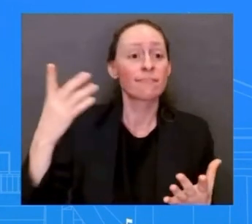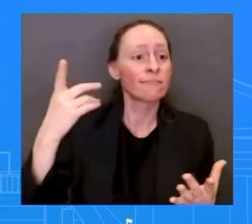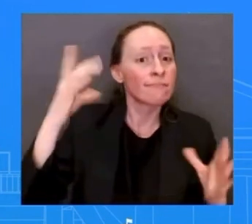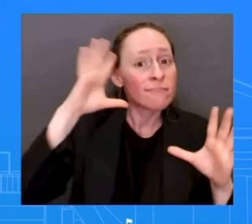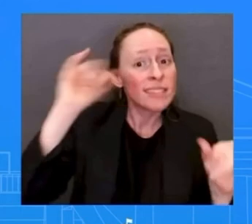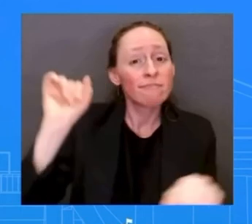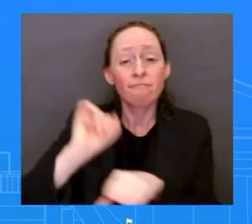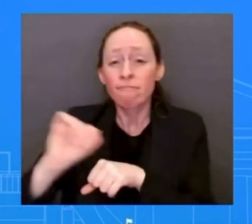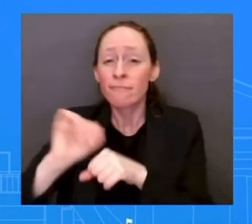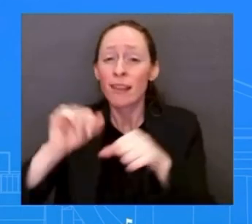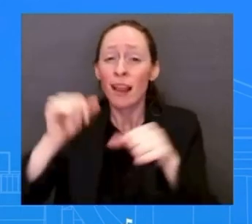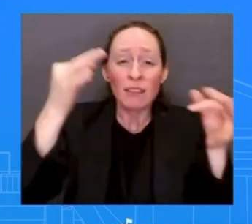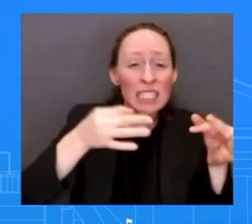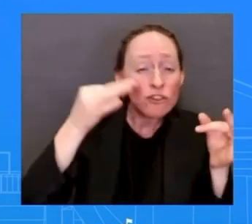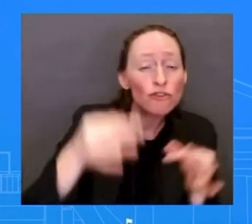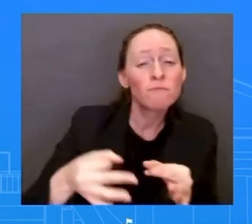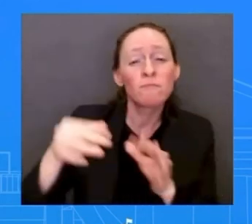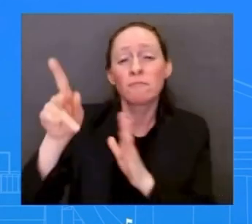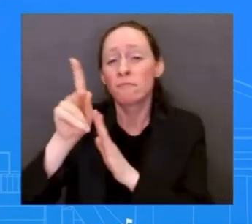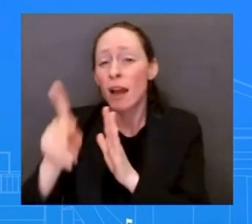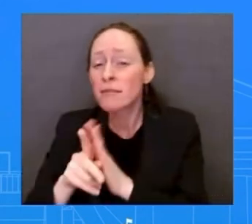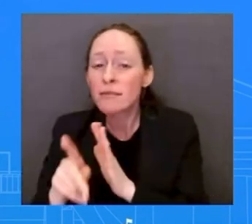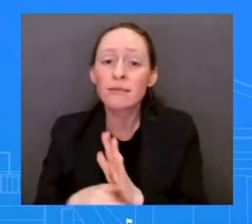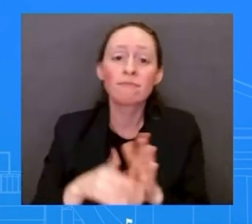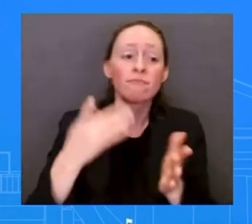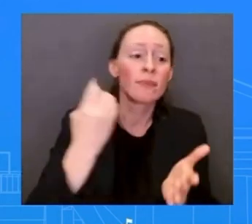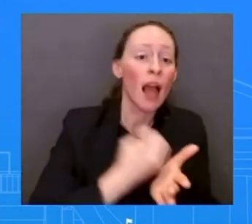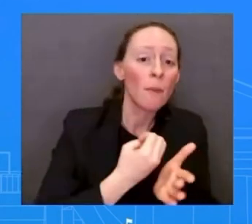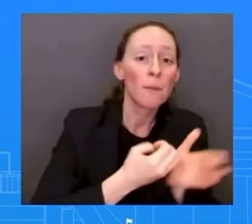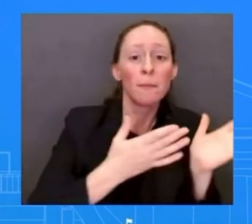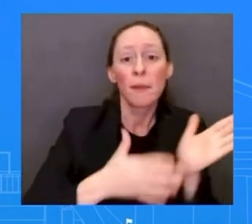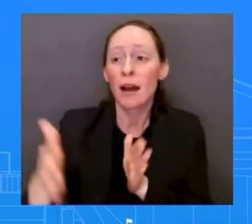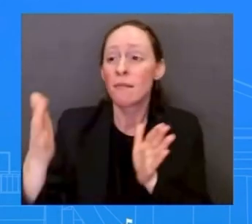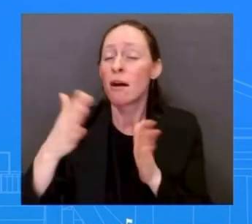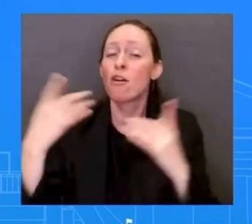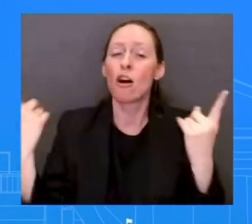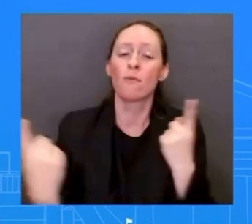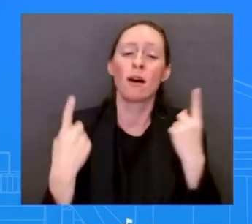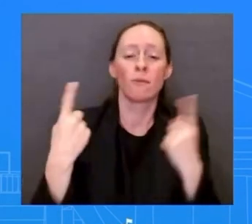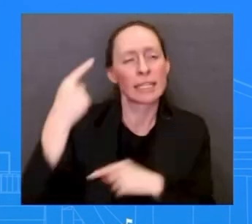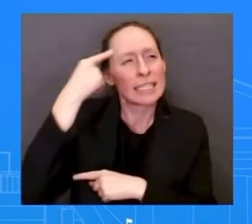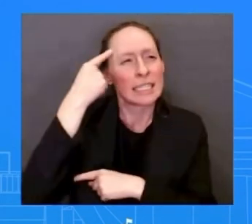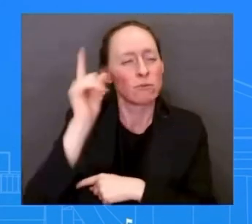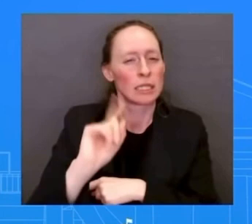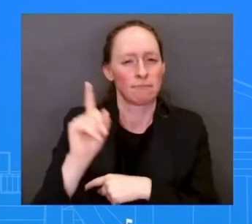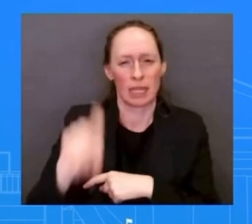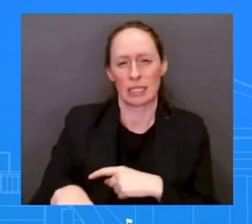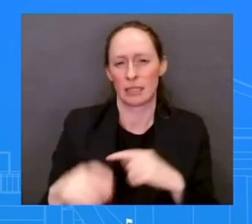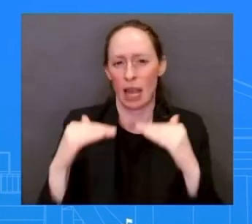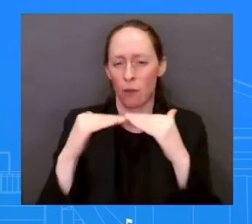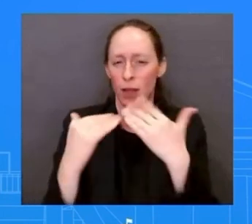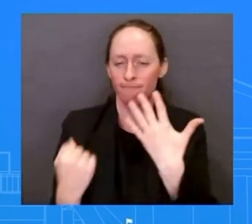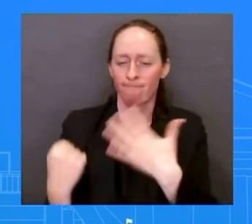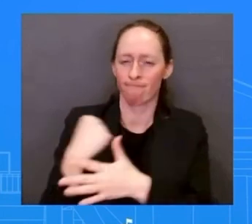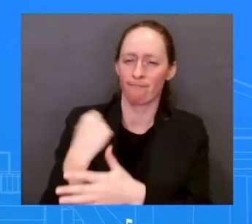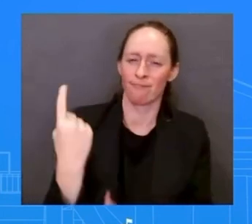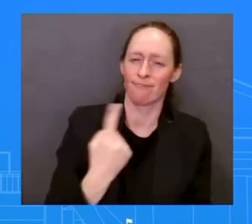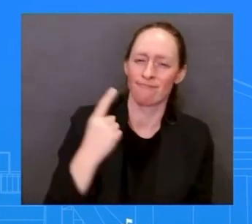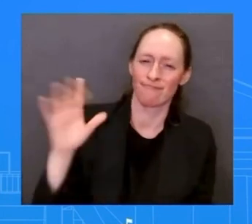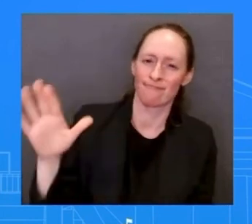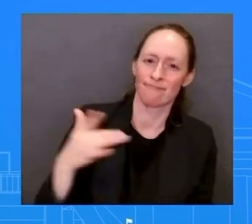at the center of that has always been equity, always been equality, making sure we leave no one behind and we build an